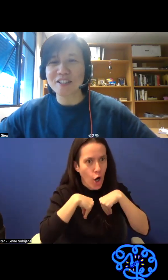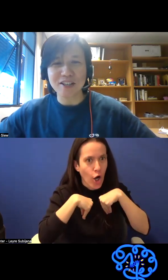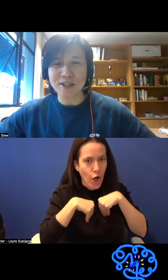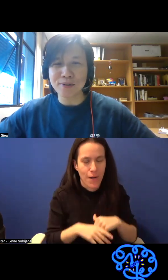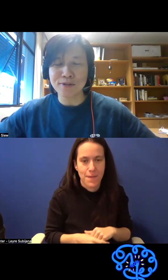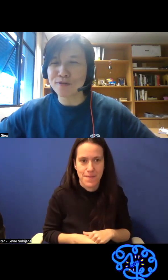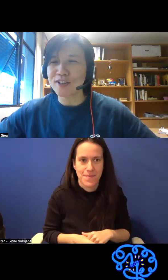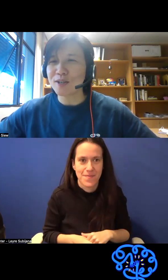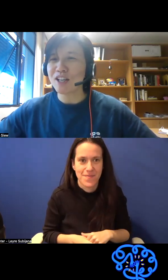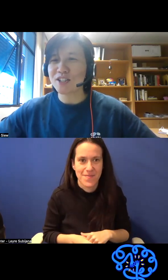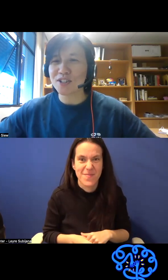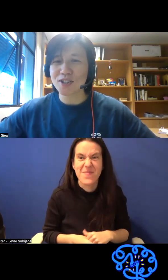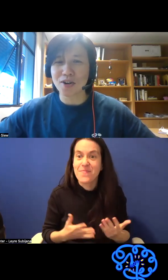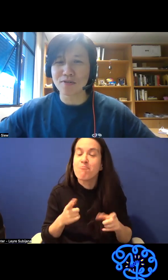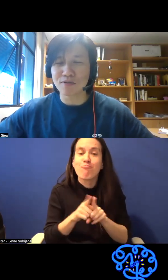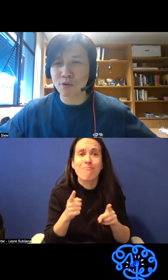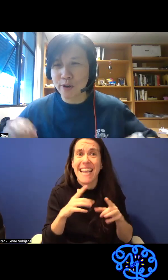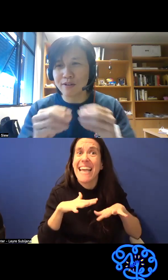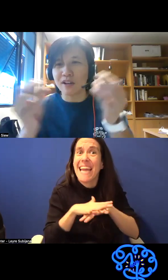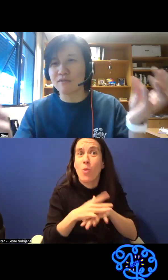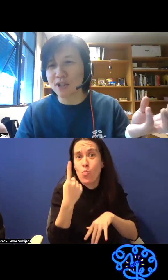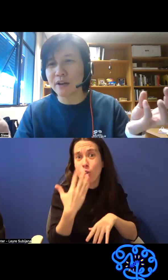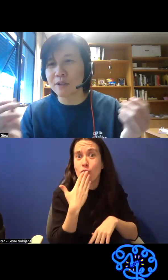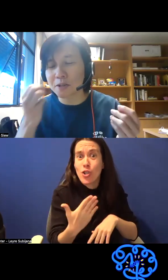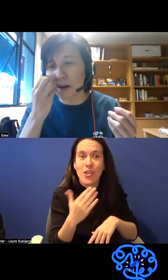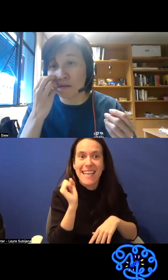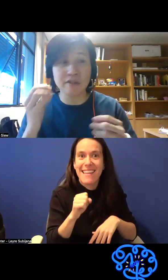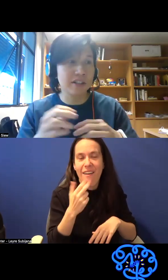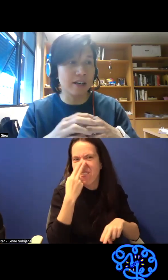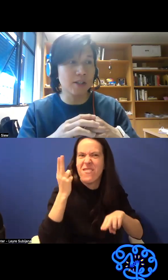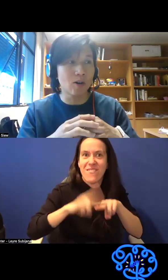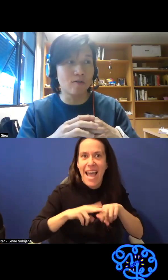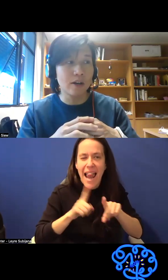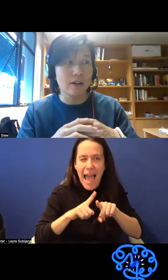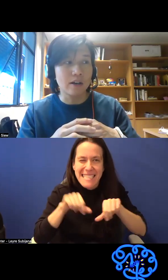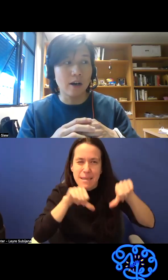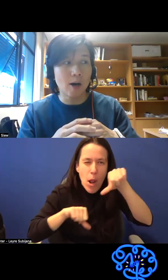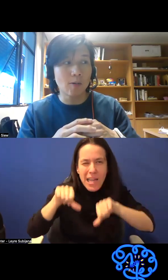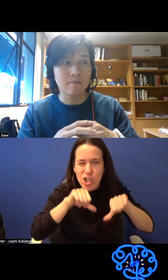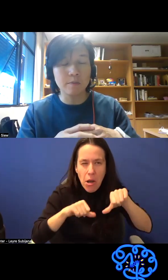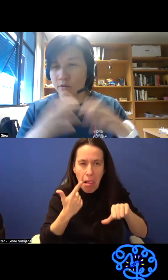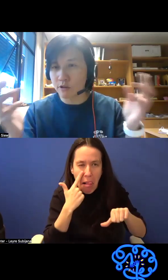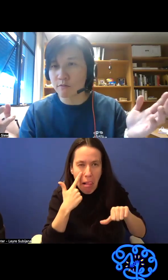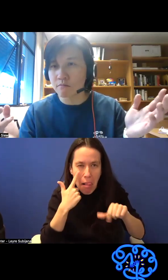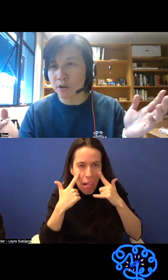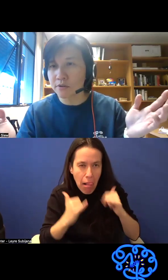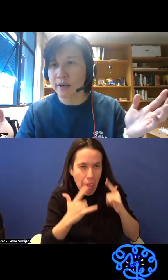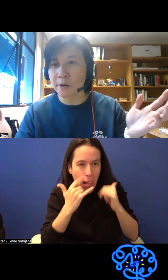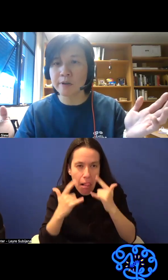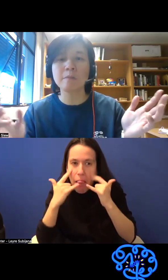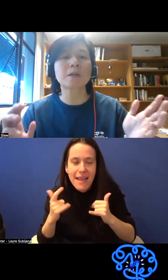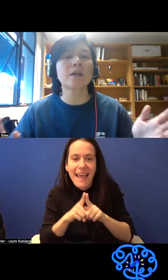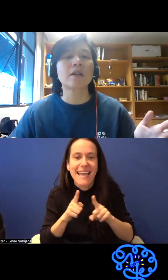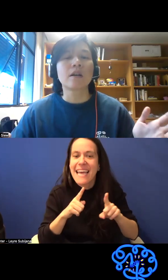networks is that you can do fun simulations of growing artificial networks by various kinds of network growth models